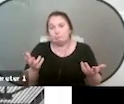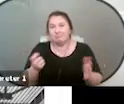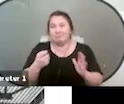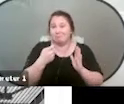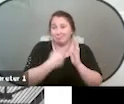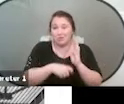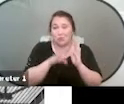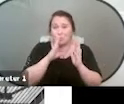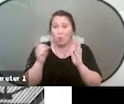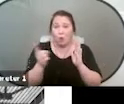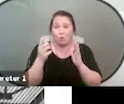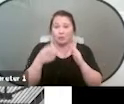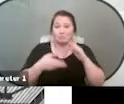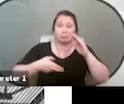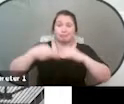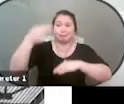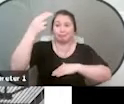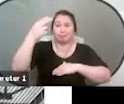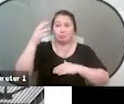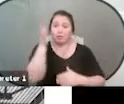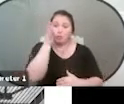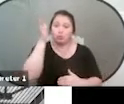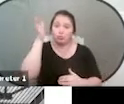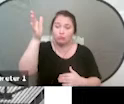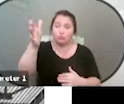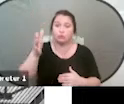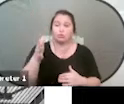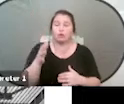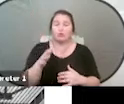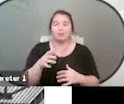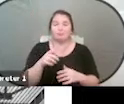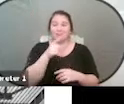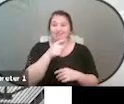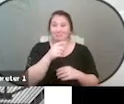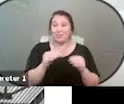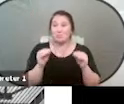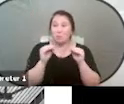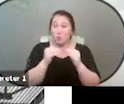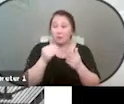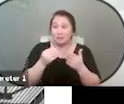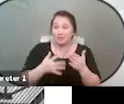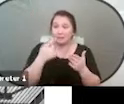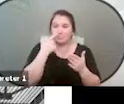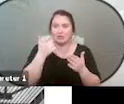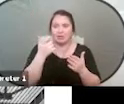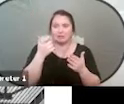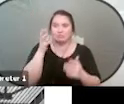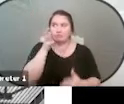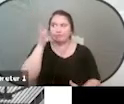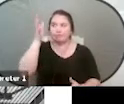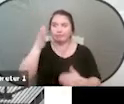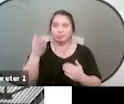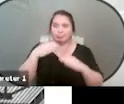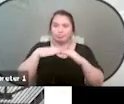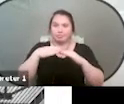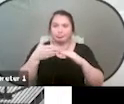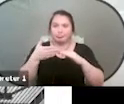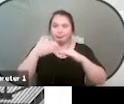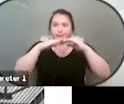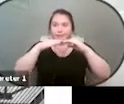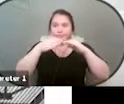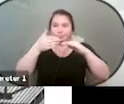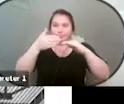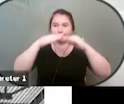going to rise out into the future, it's more expensive because of that. And then complexity around